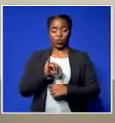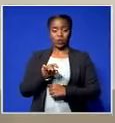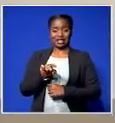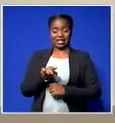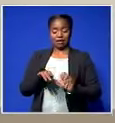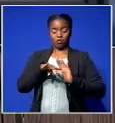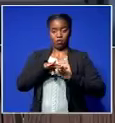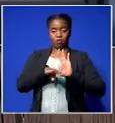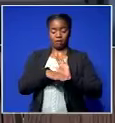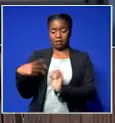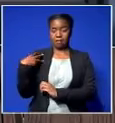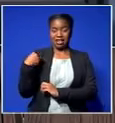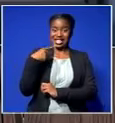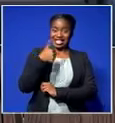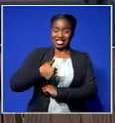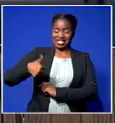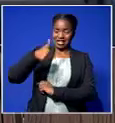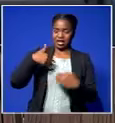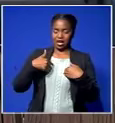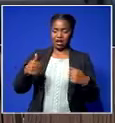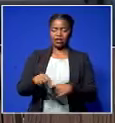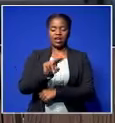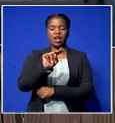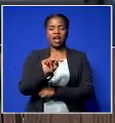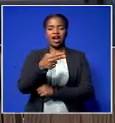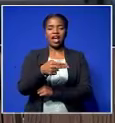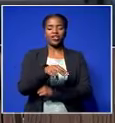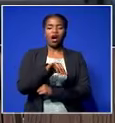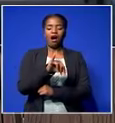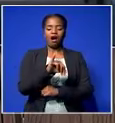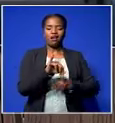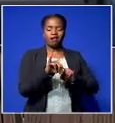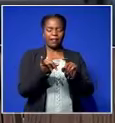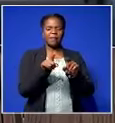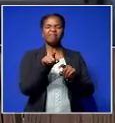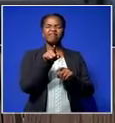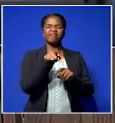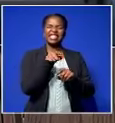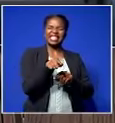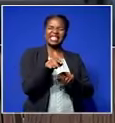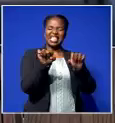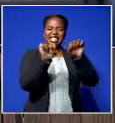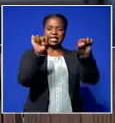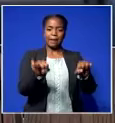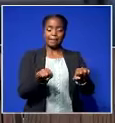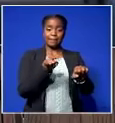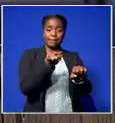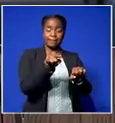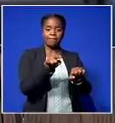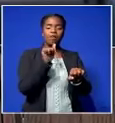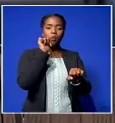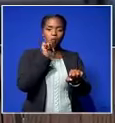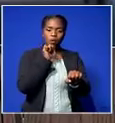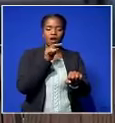by the Minister of Health. NHI is defined as a health financing system that pools funds